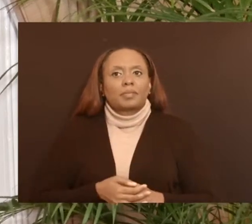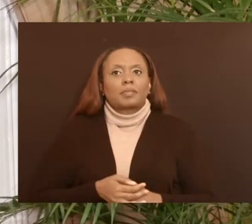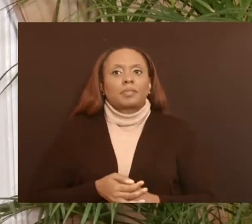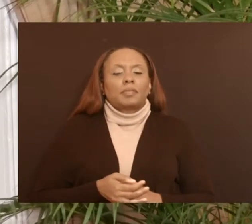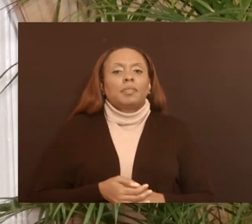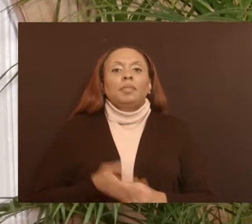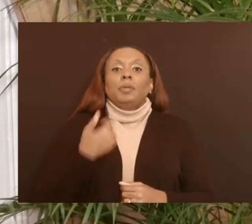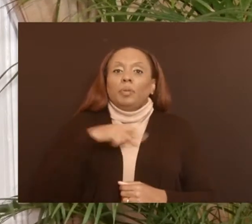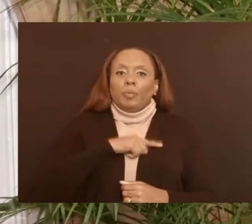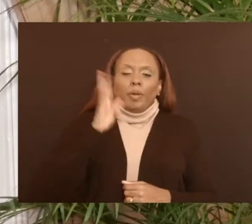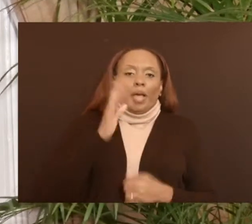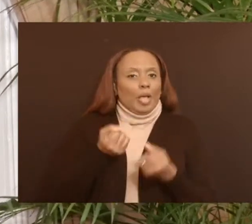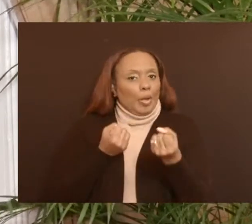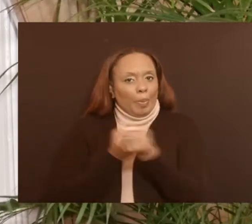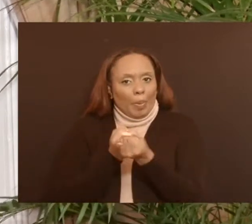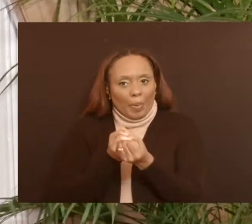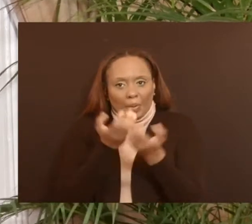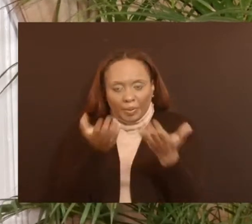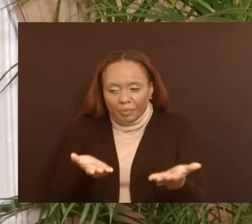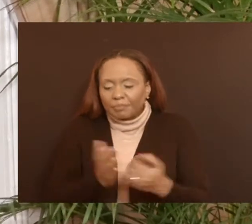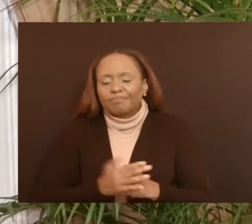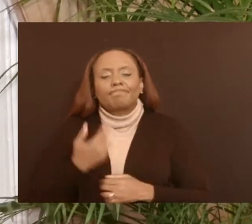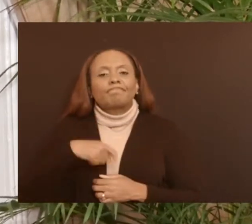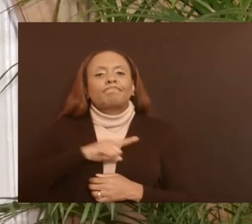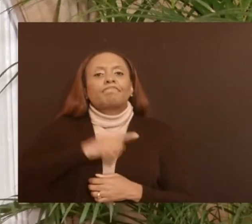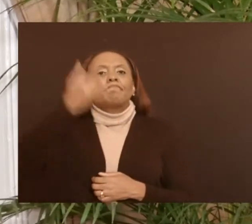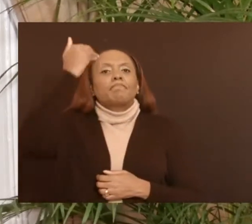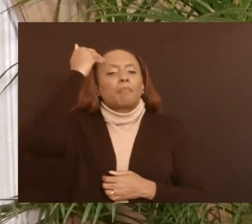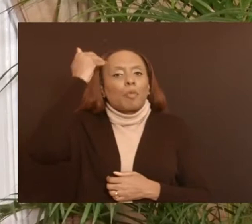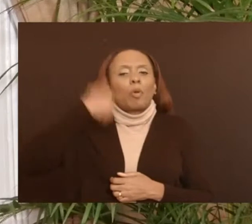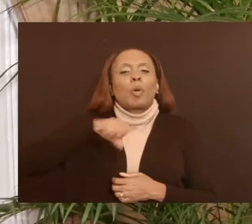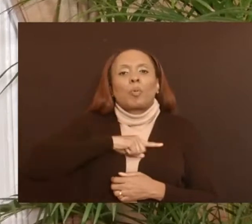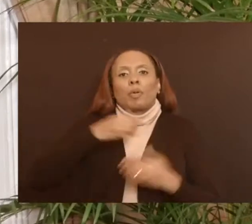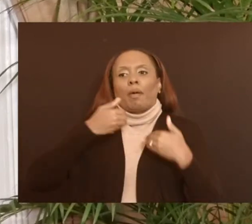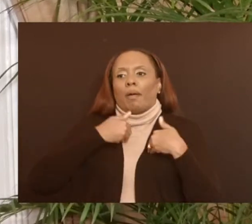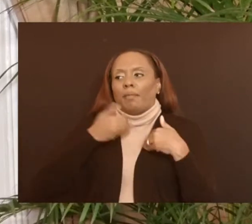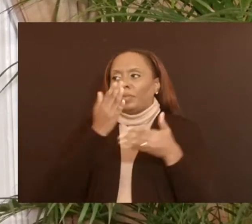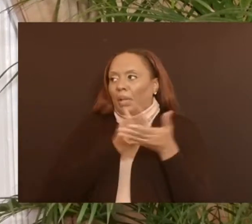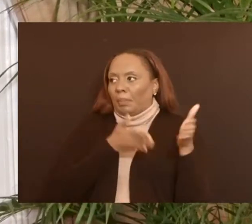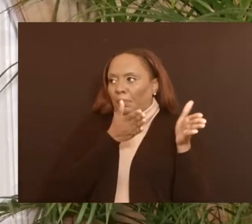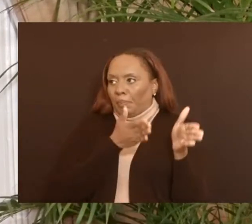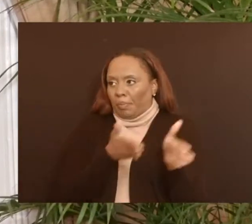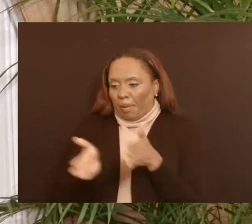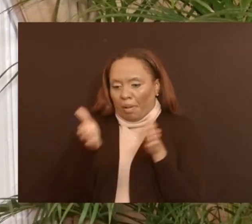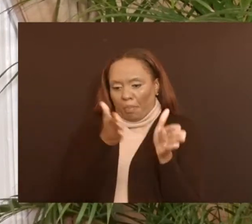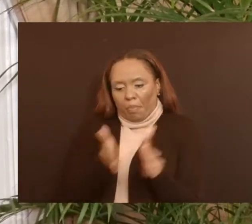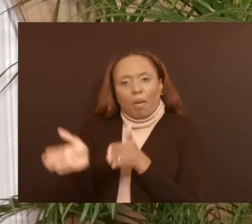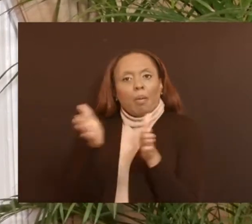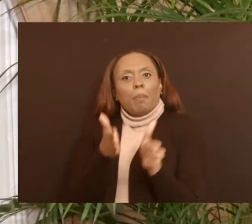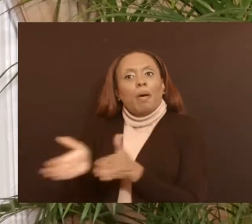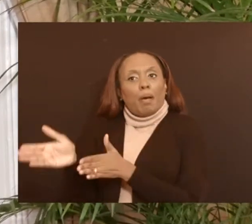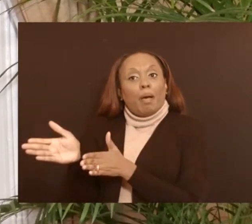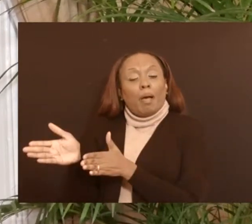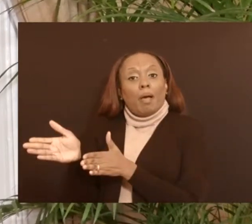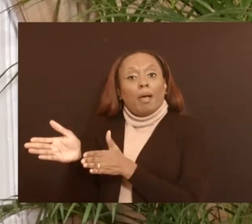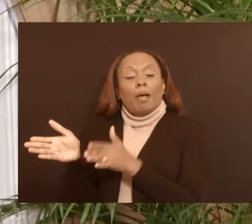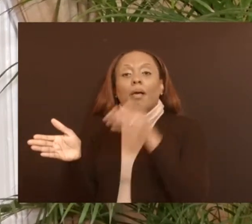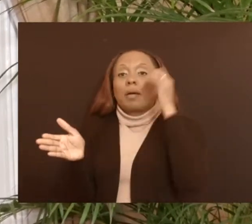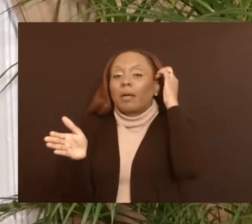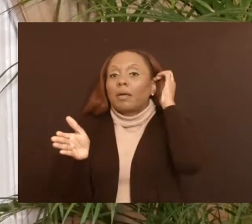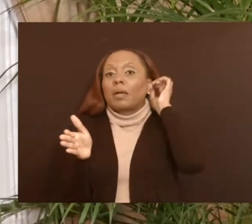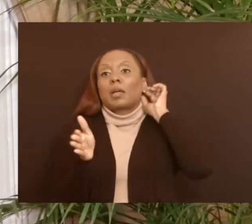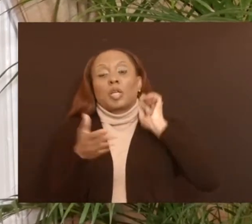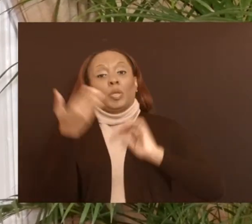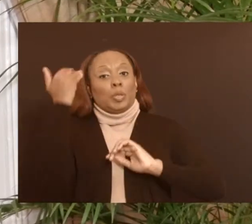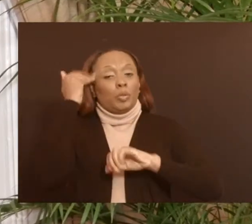your hand. We have put some special measures in place, particularly as we open up the country a